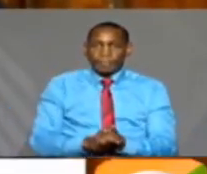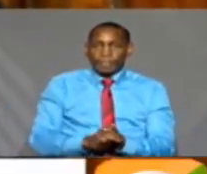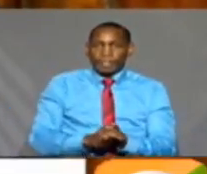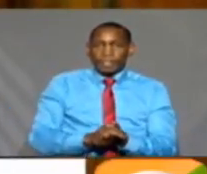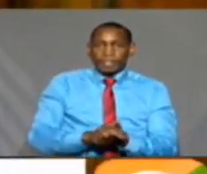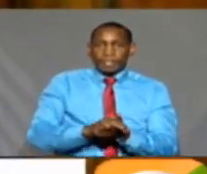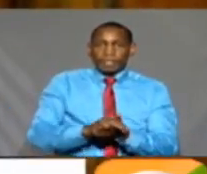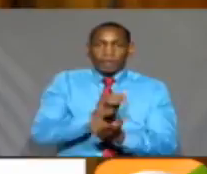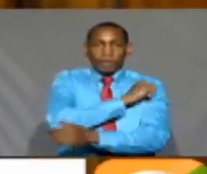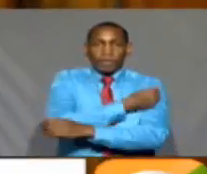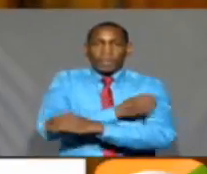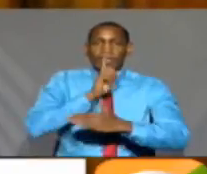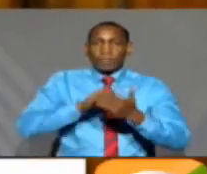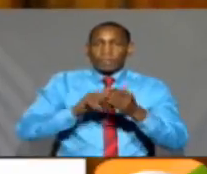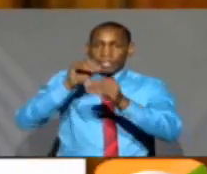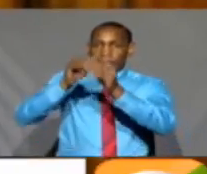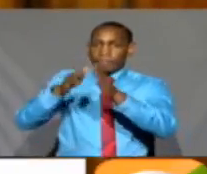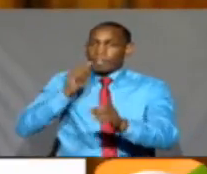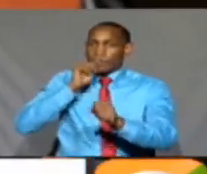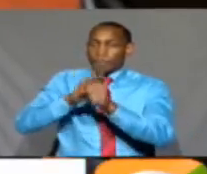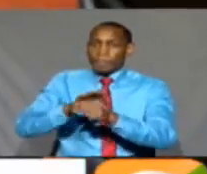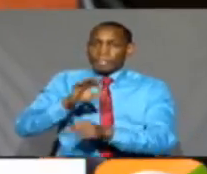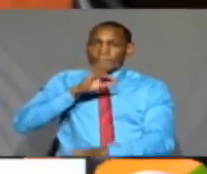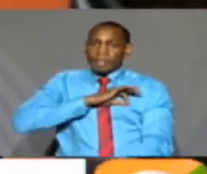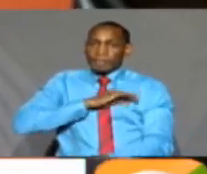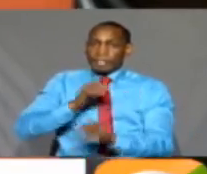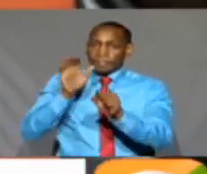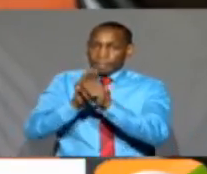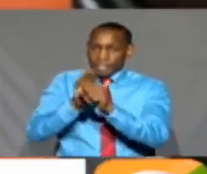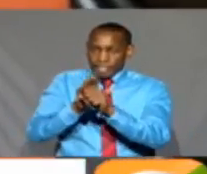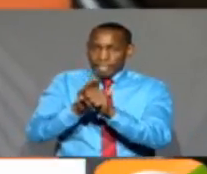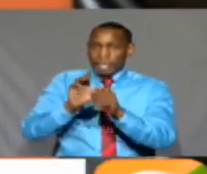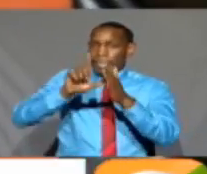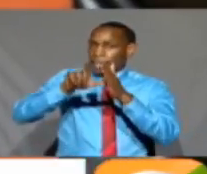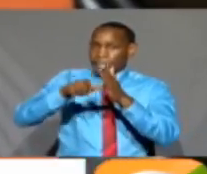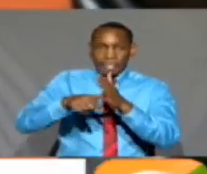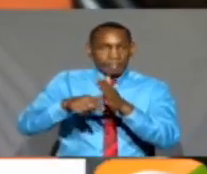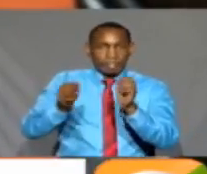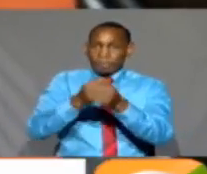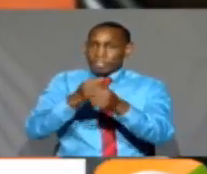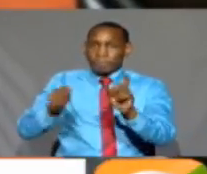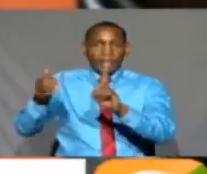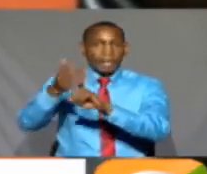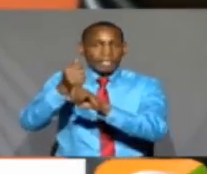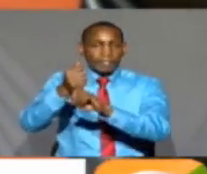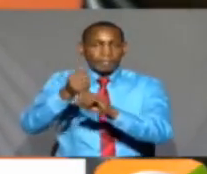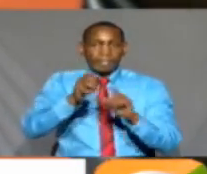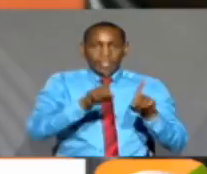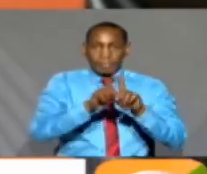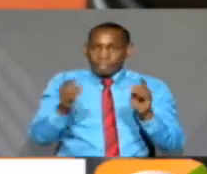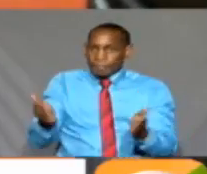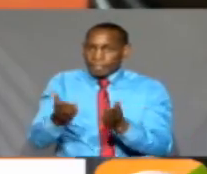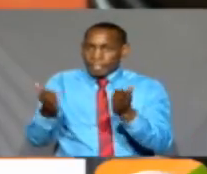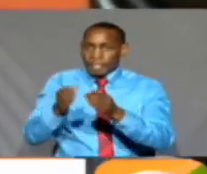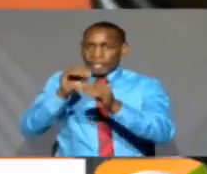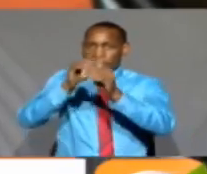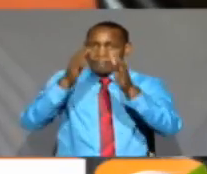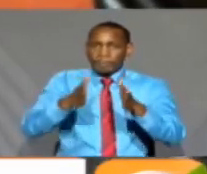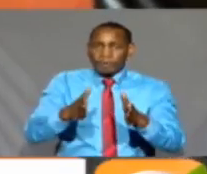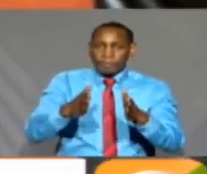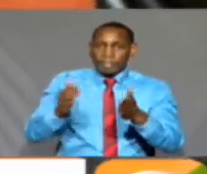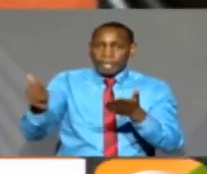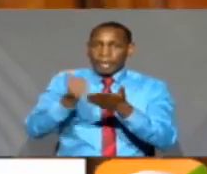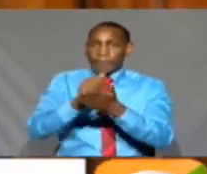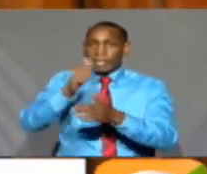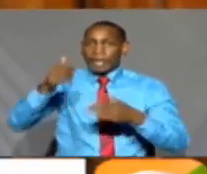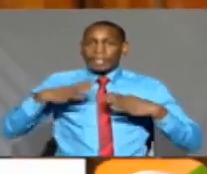authority alleged that investors were promised high returns or dividends, which are not realistic, as well as encouraging investors to recruit